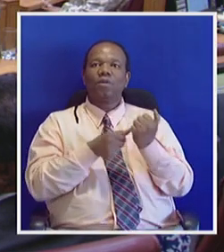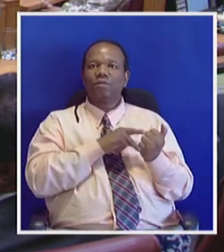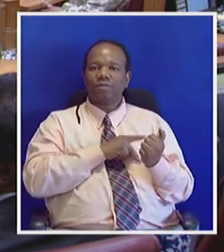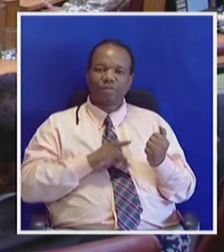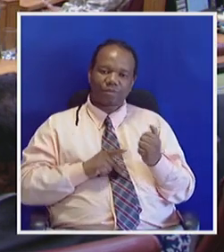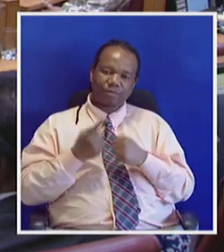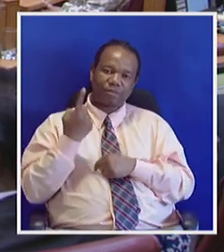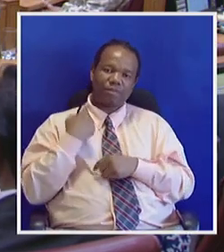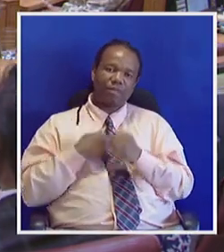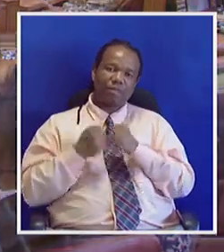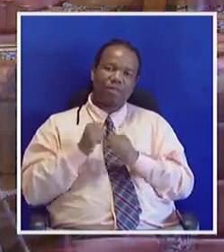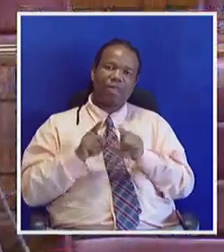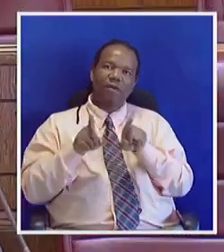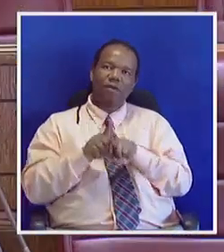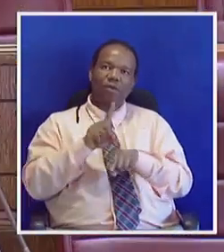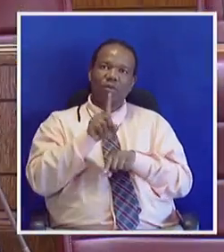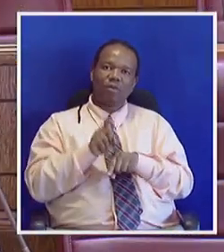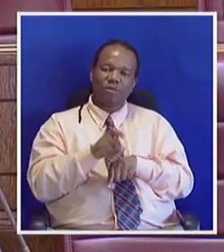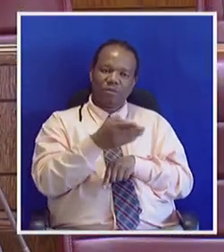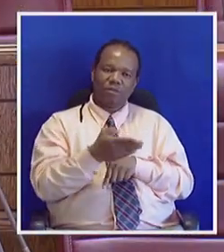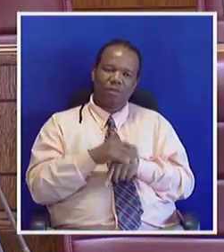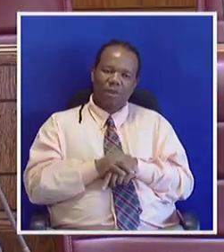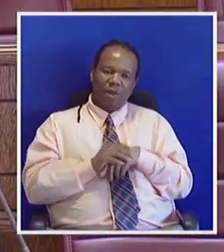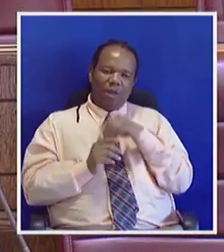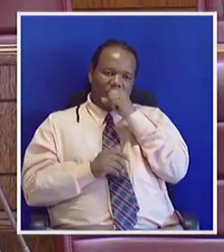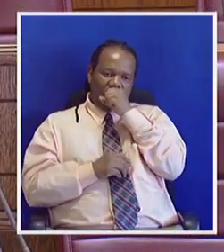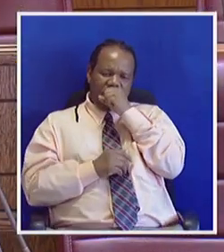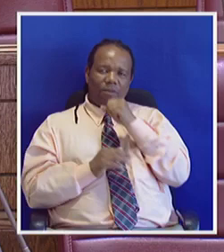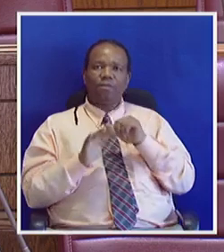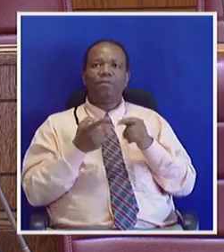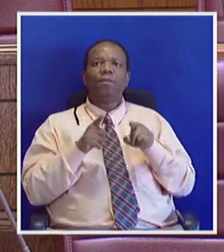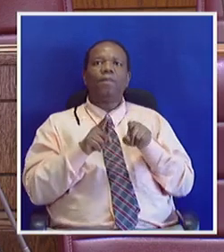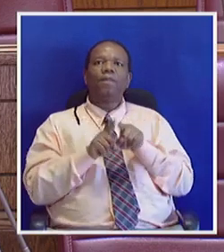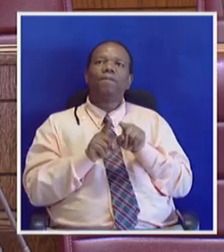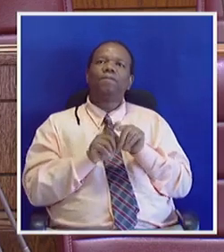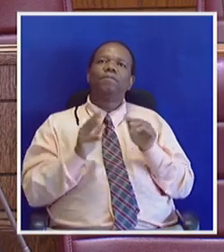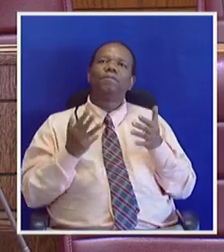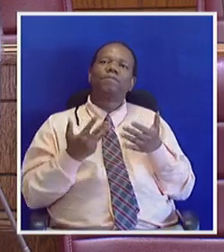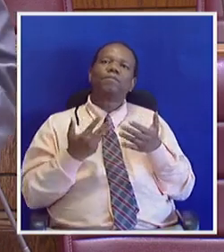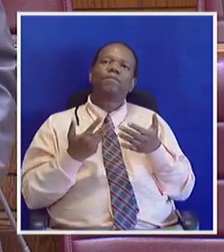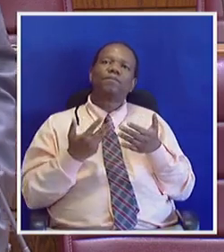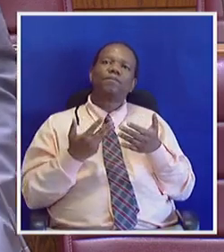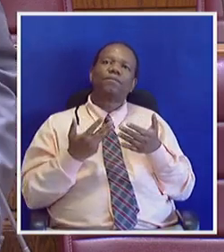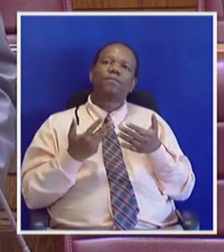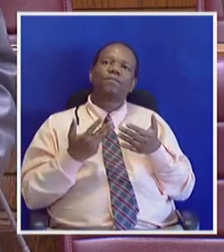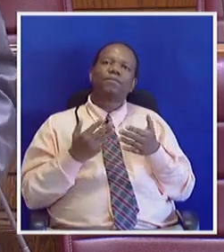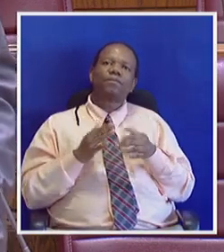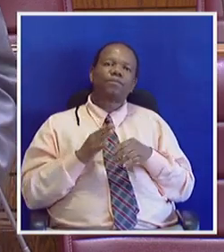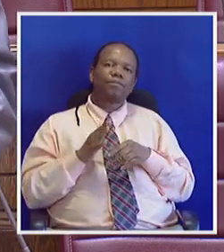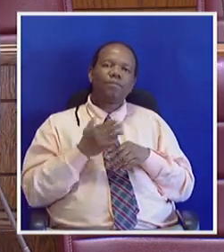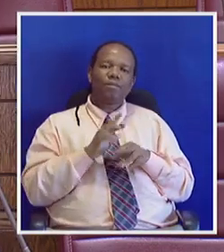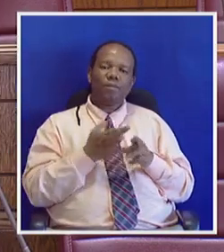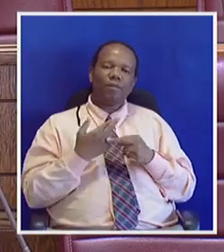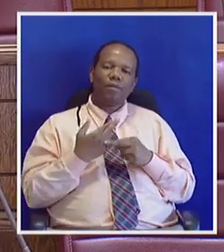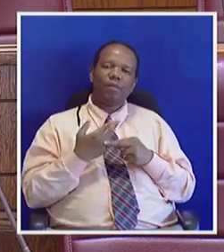Ndakubuza lo mbuzo. Into yake noko ongekho relax apha endlini. What you are waiting for the Presidential